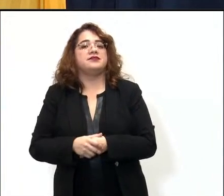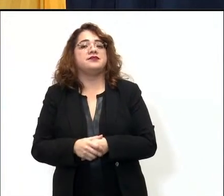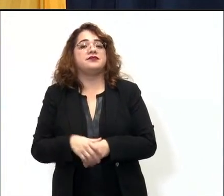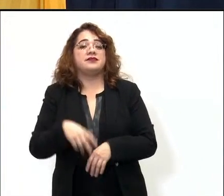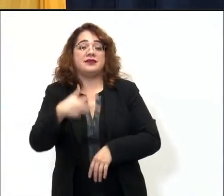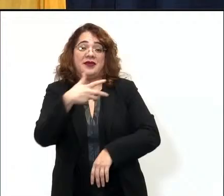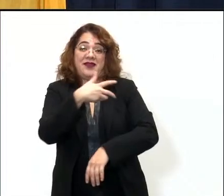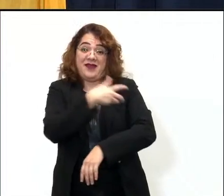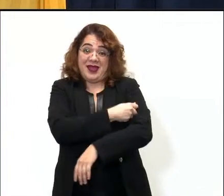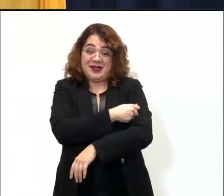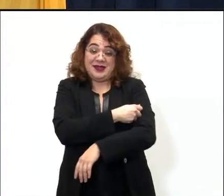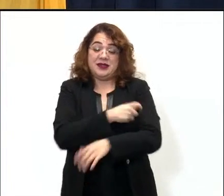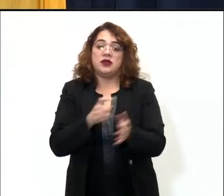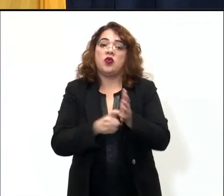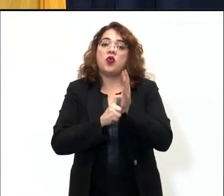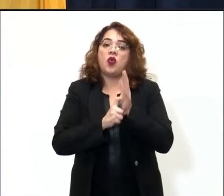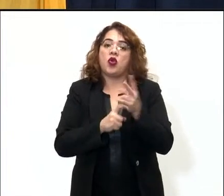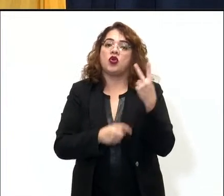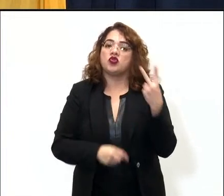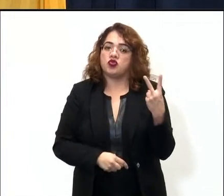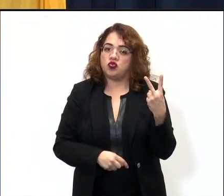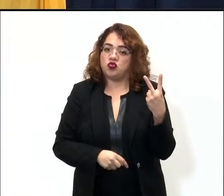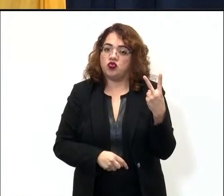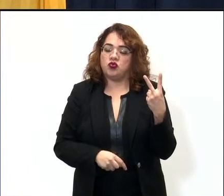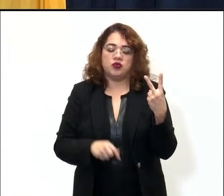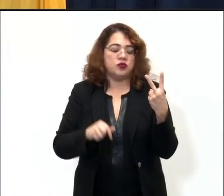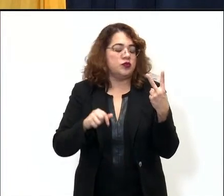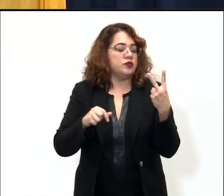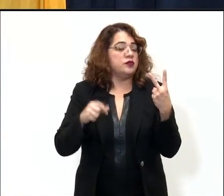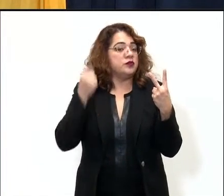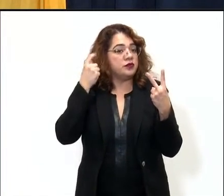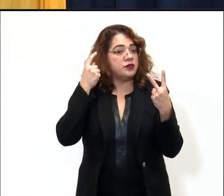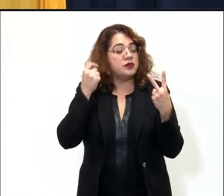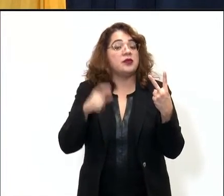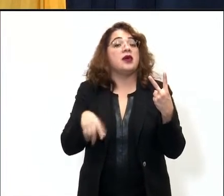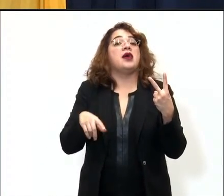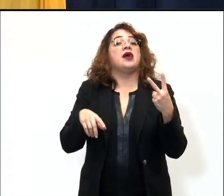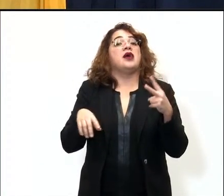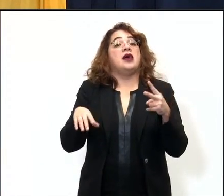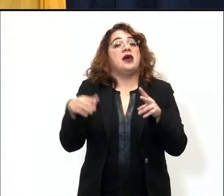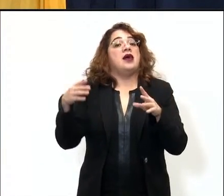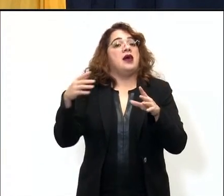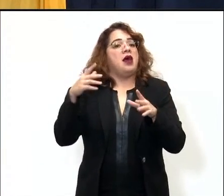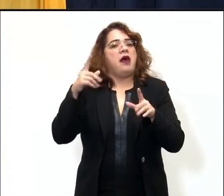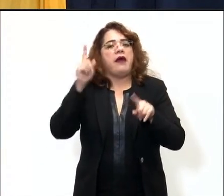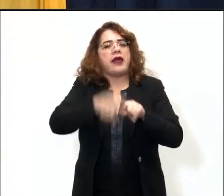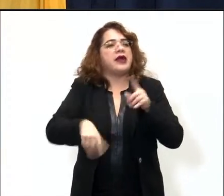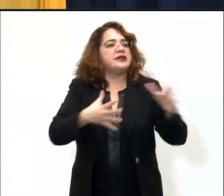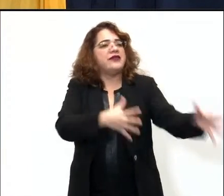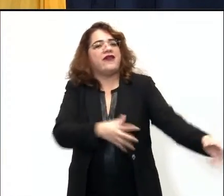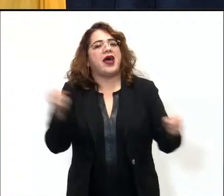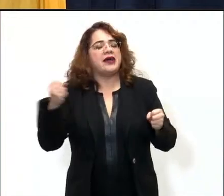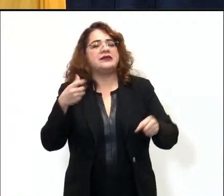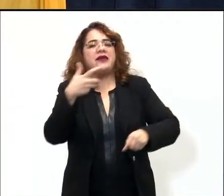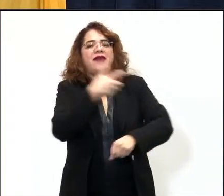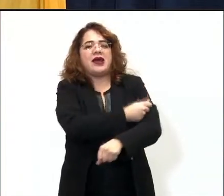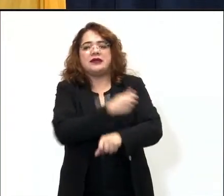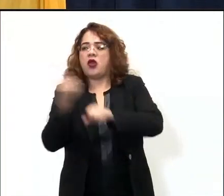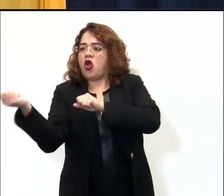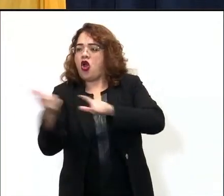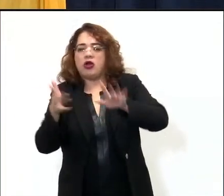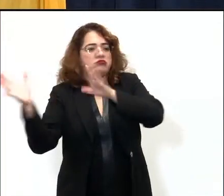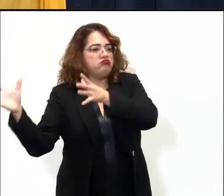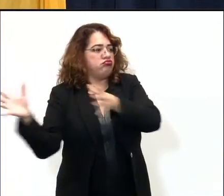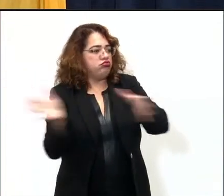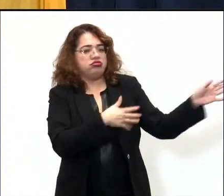vaccines require 2 doses. So it's not like we can just zoom through all the vaccines. Once we get through Group